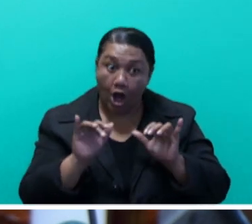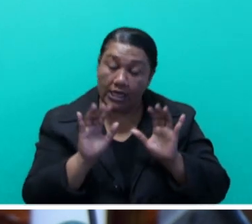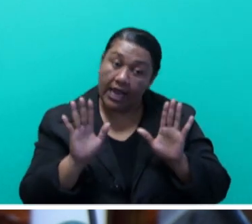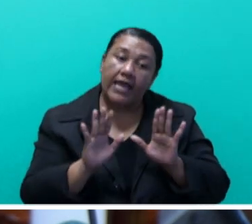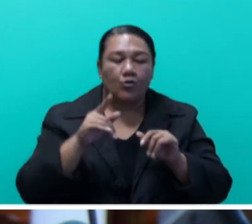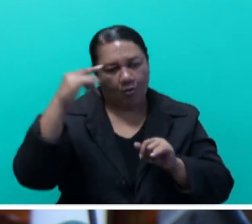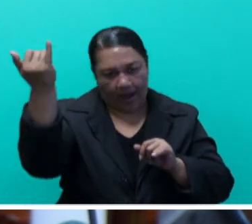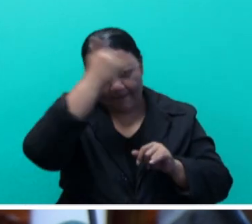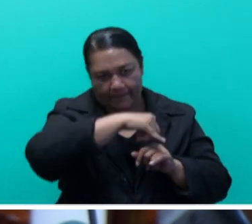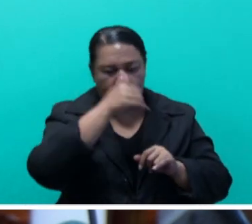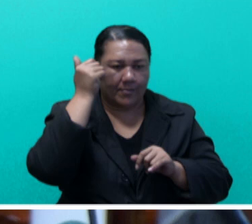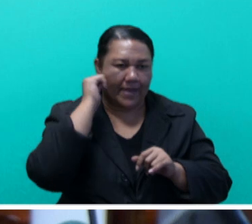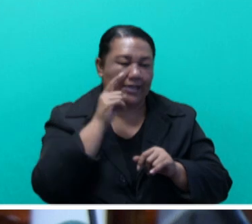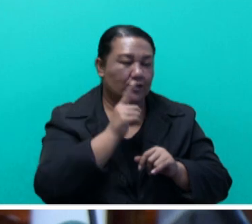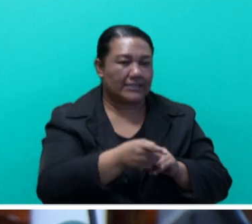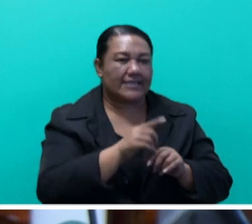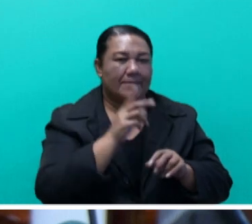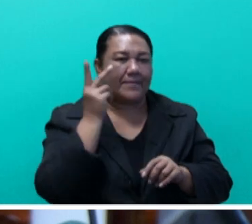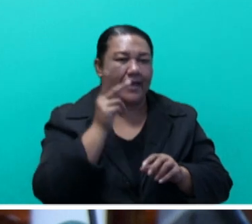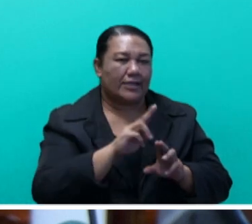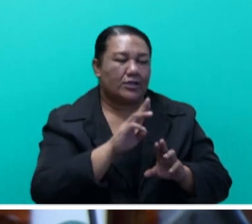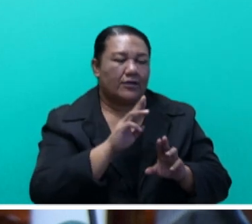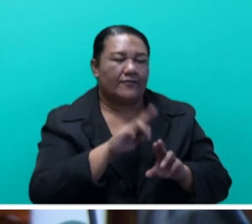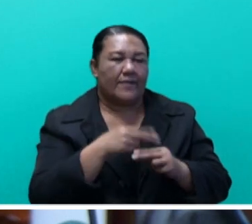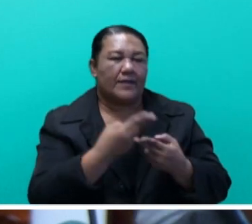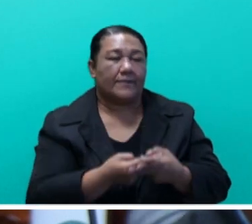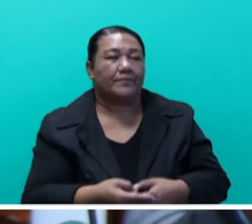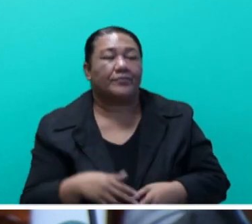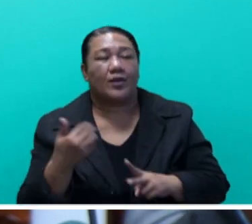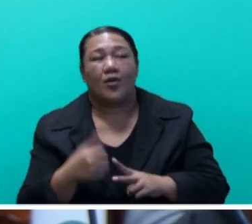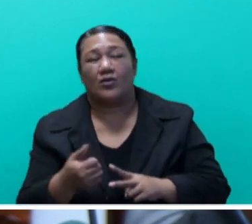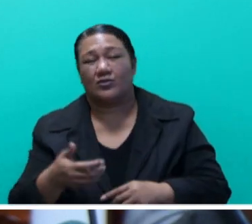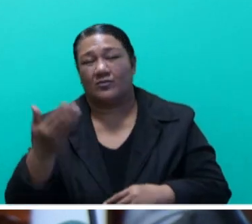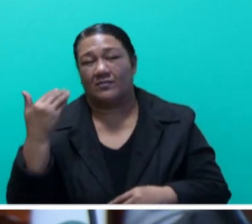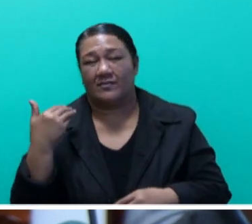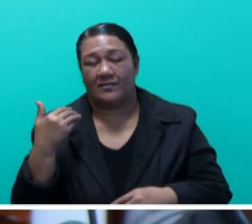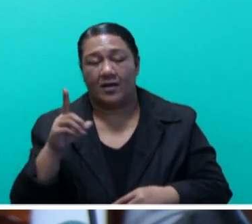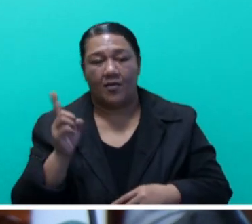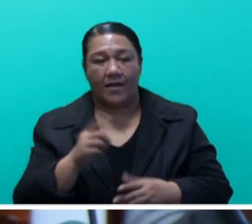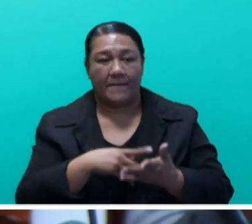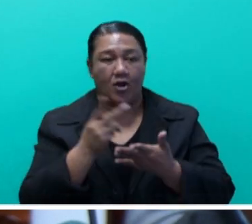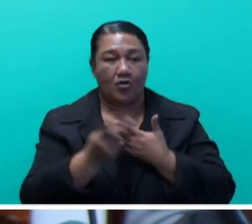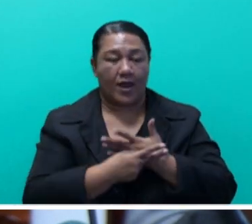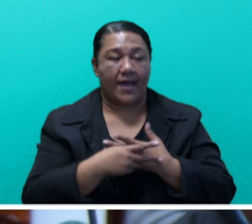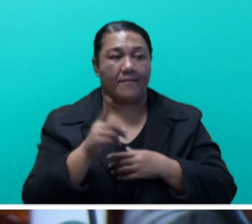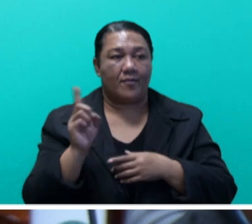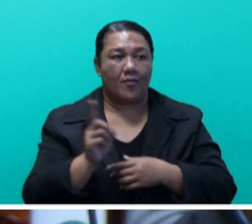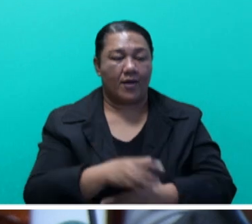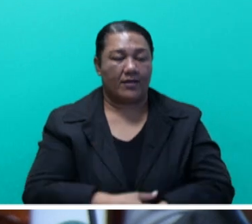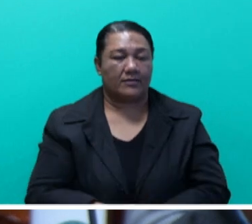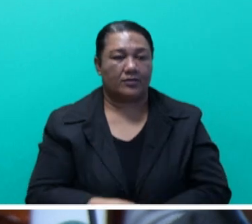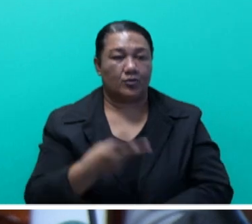8, participation of the recent family accompaniment program from August